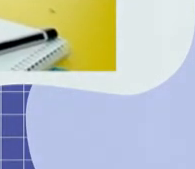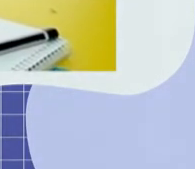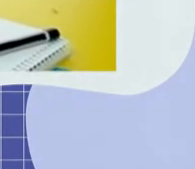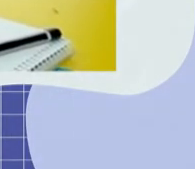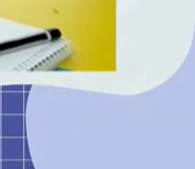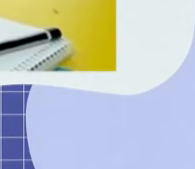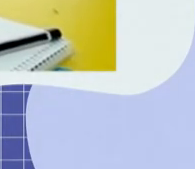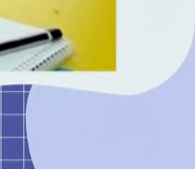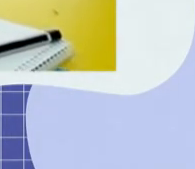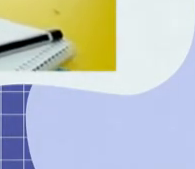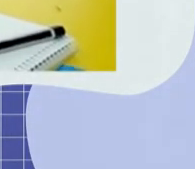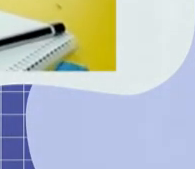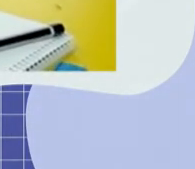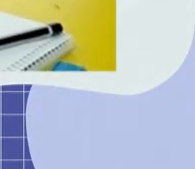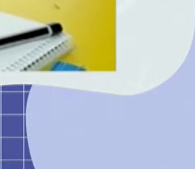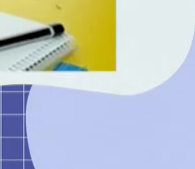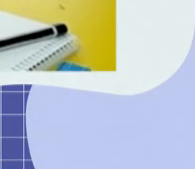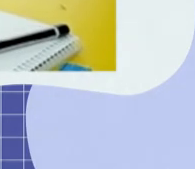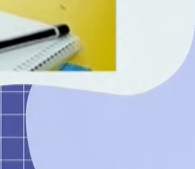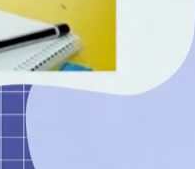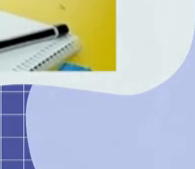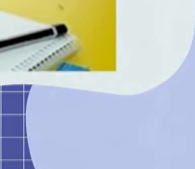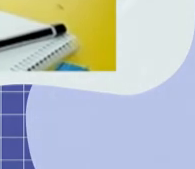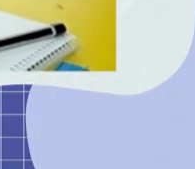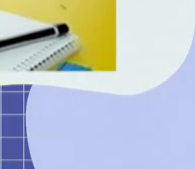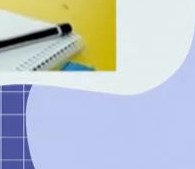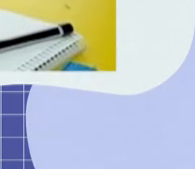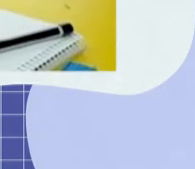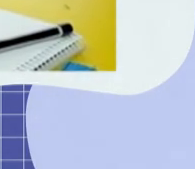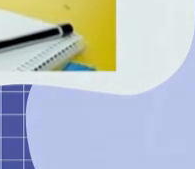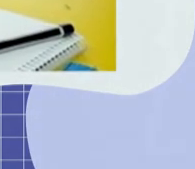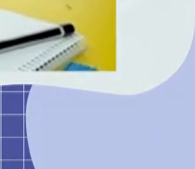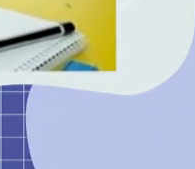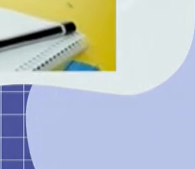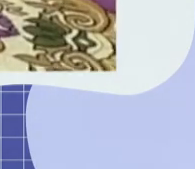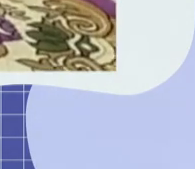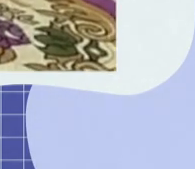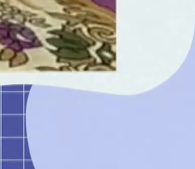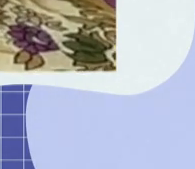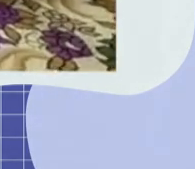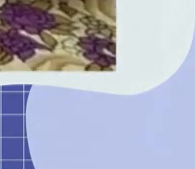Hopper lives in grass.